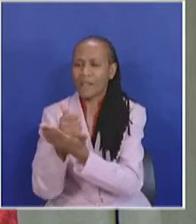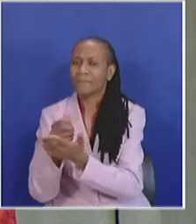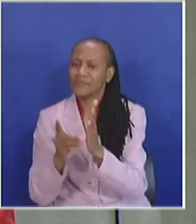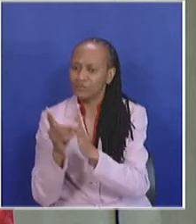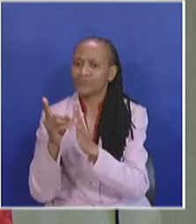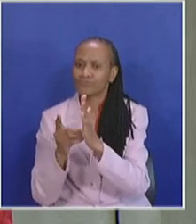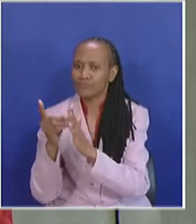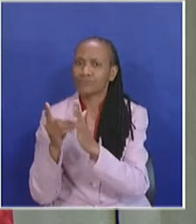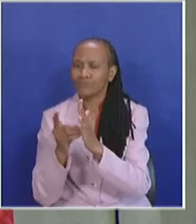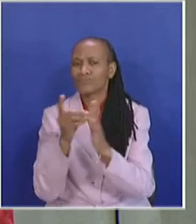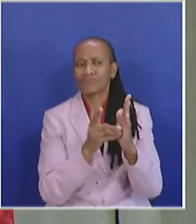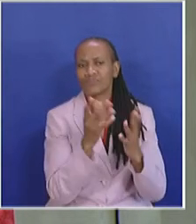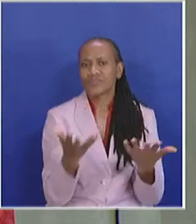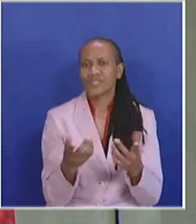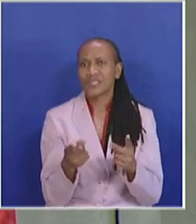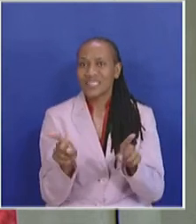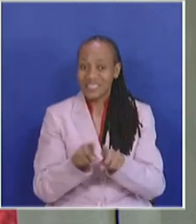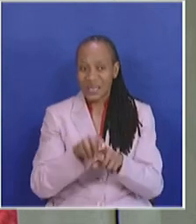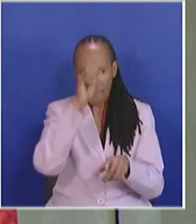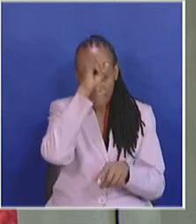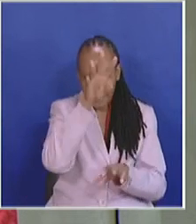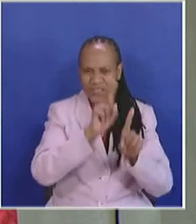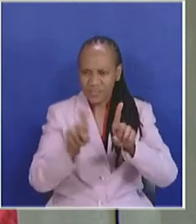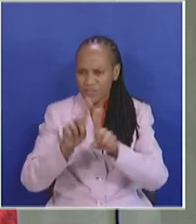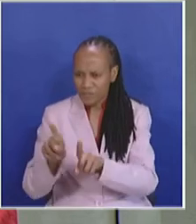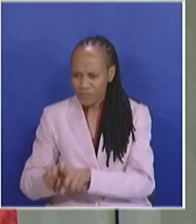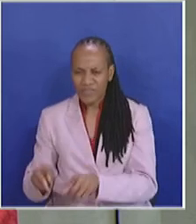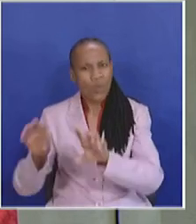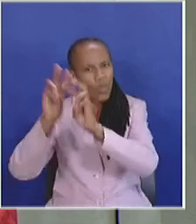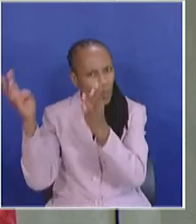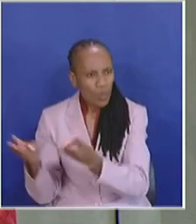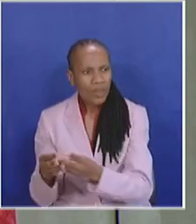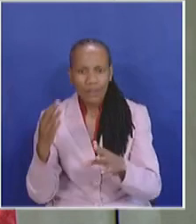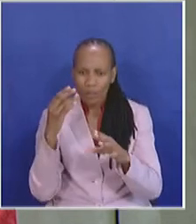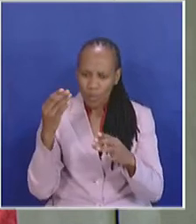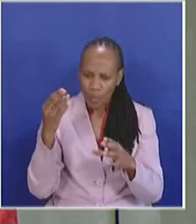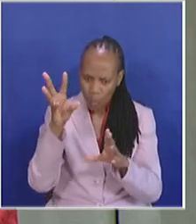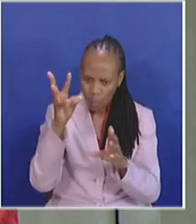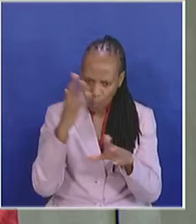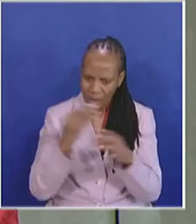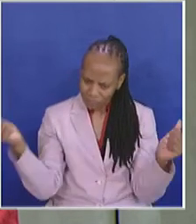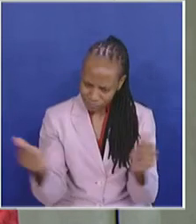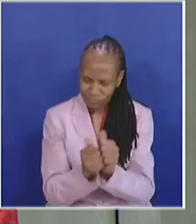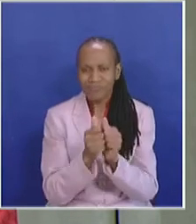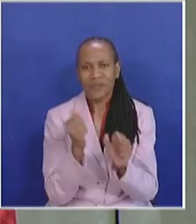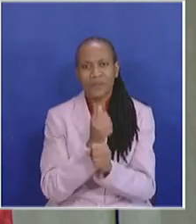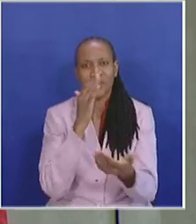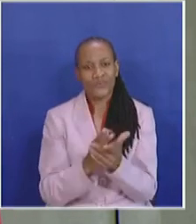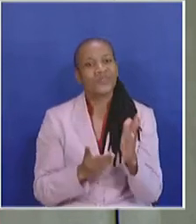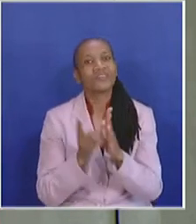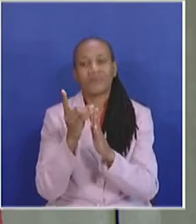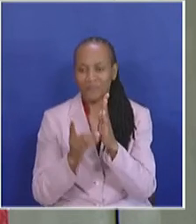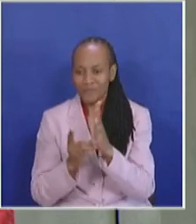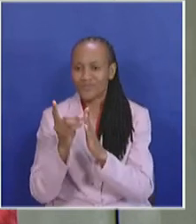in line with practices from other mining communities around the world should contribute fairly to the development of infrastructure